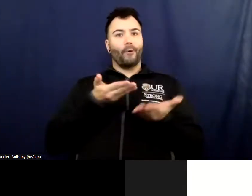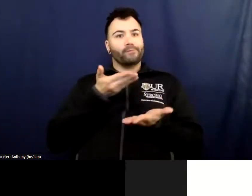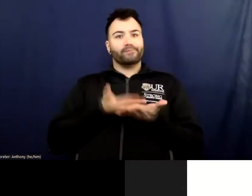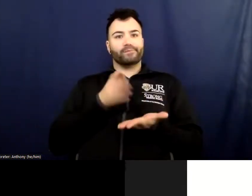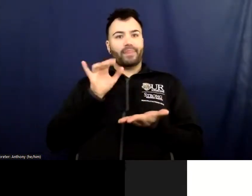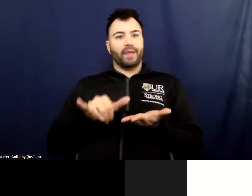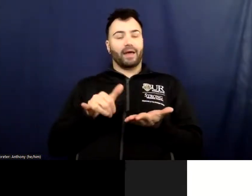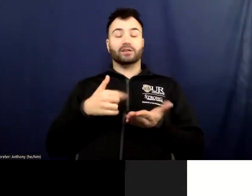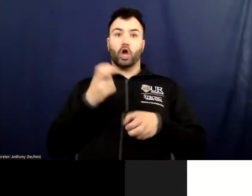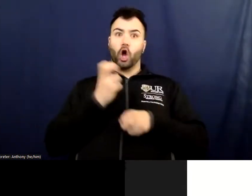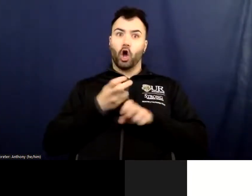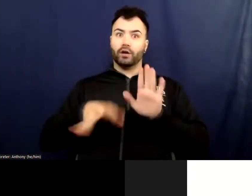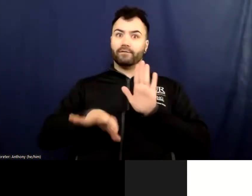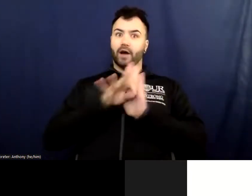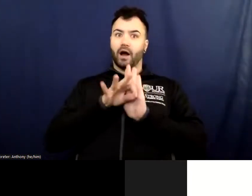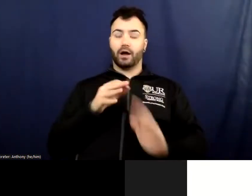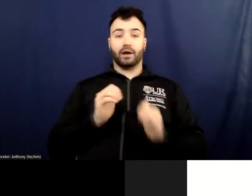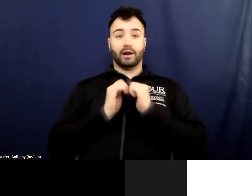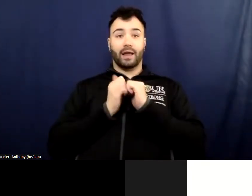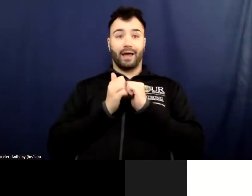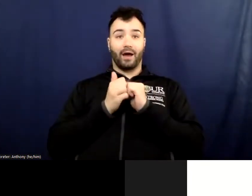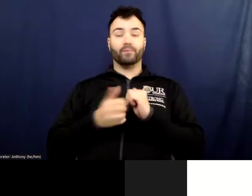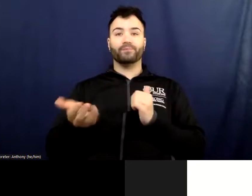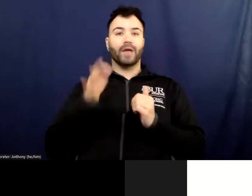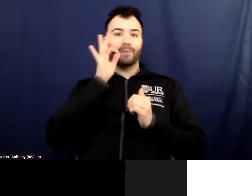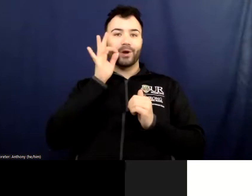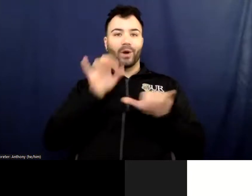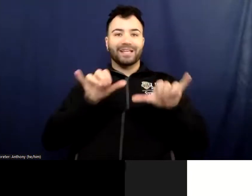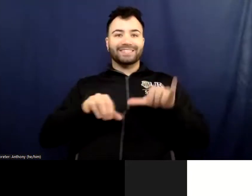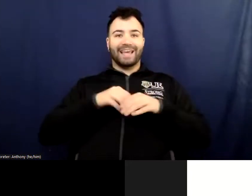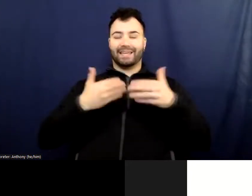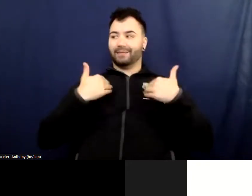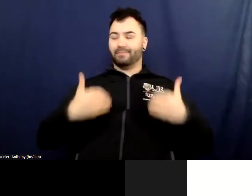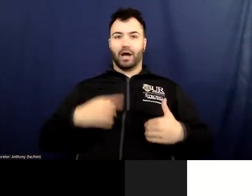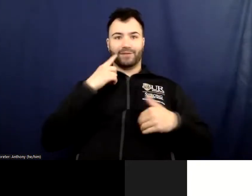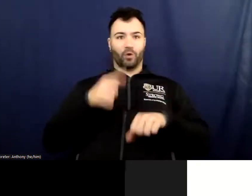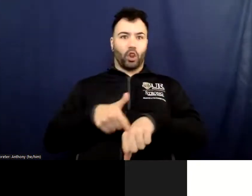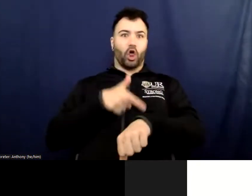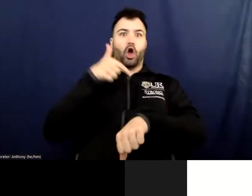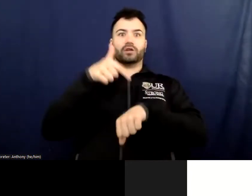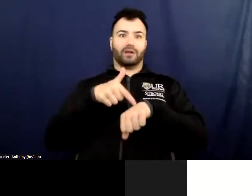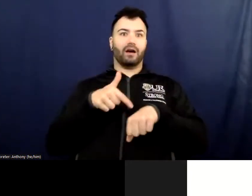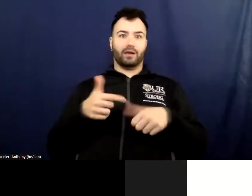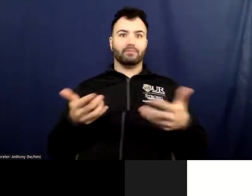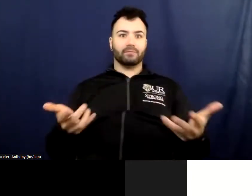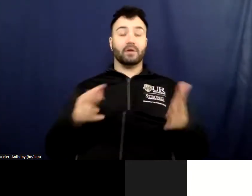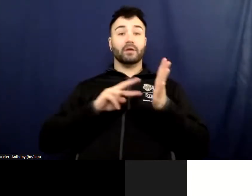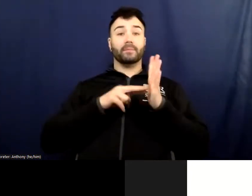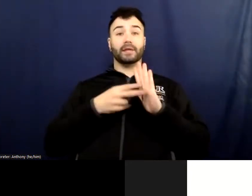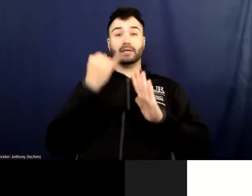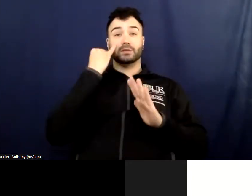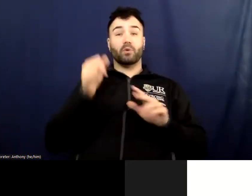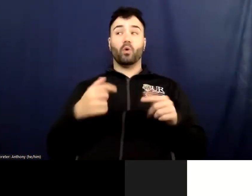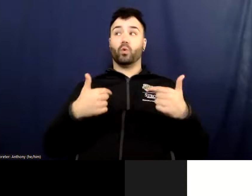reasons. One is marijuana stays in your system for a long time. And so someone might get